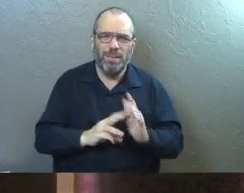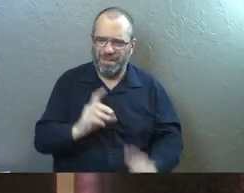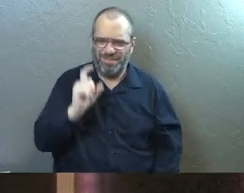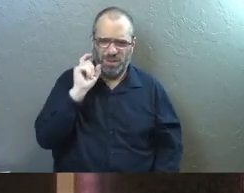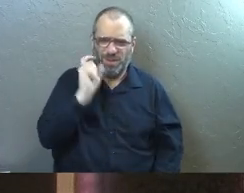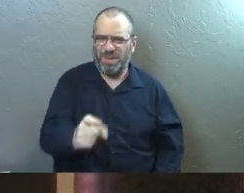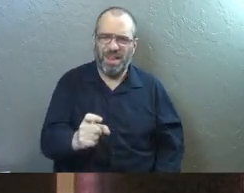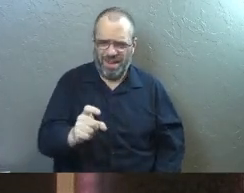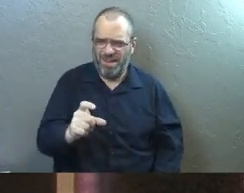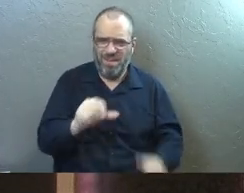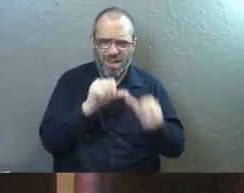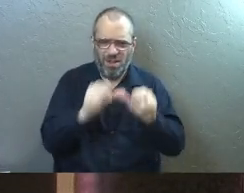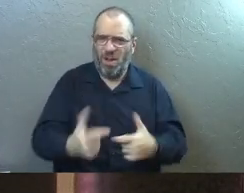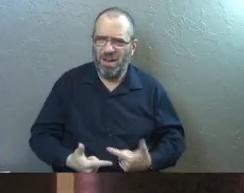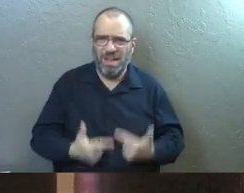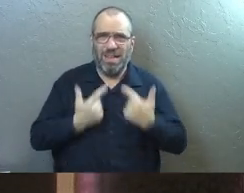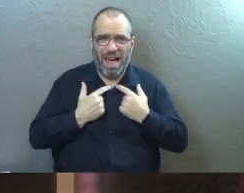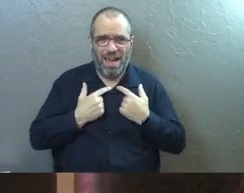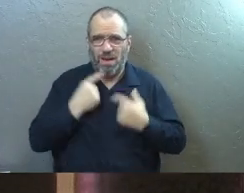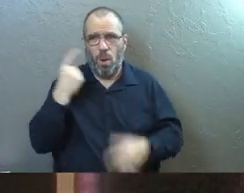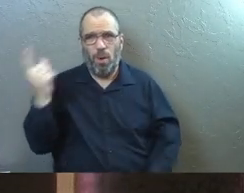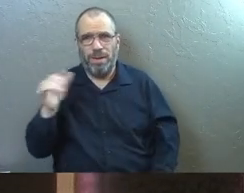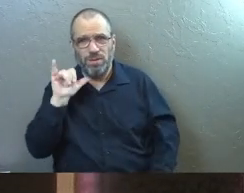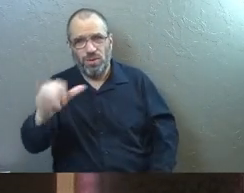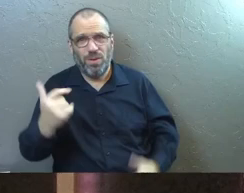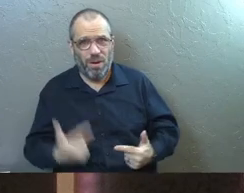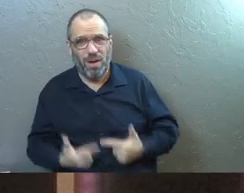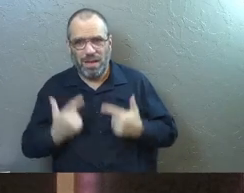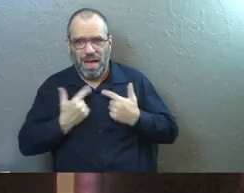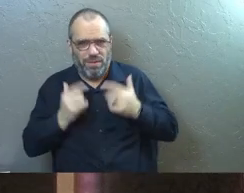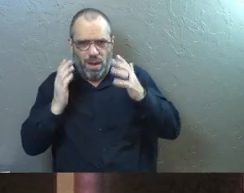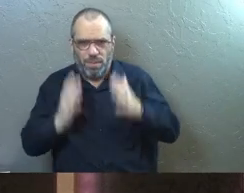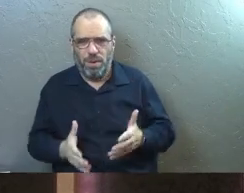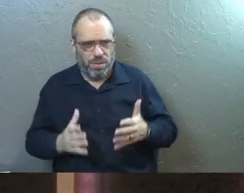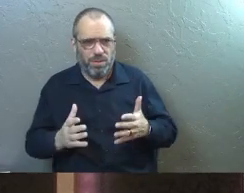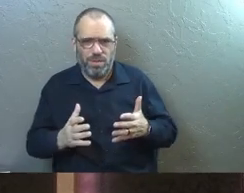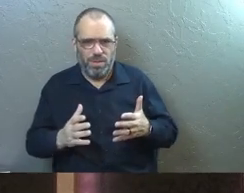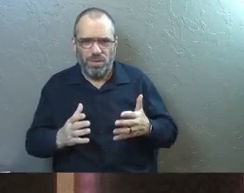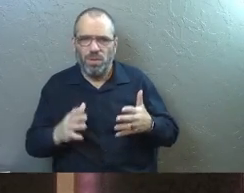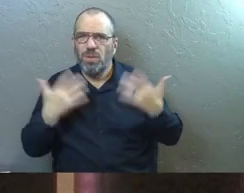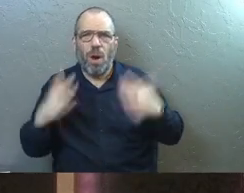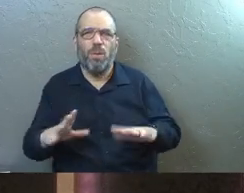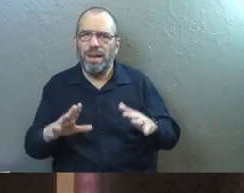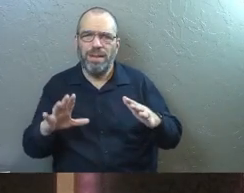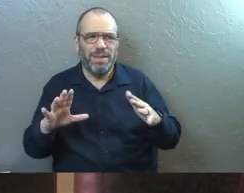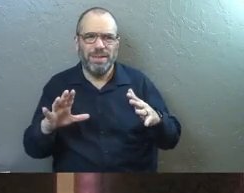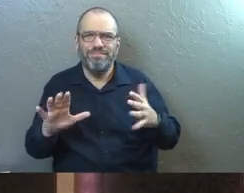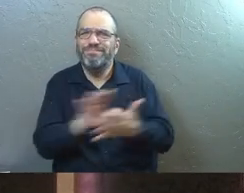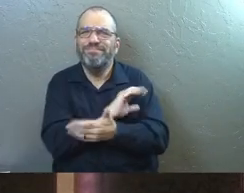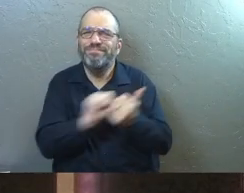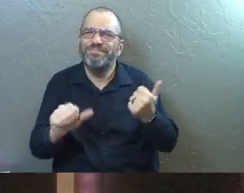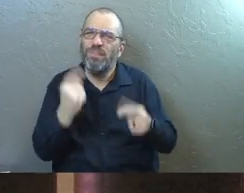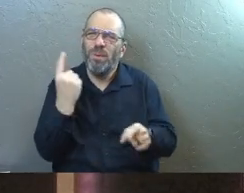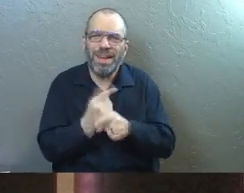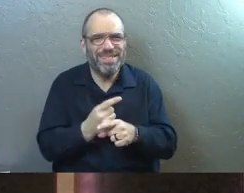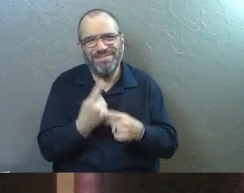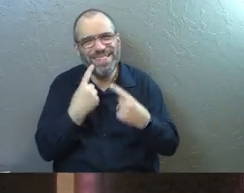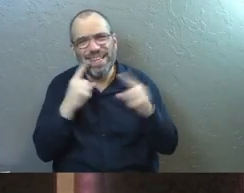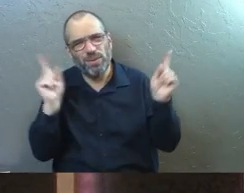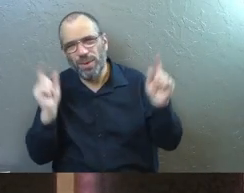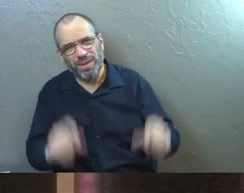give long life, let alone eternal life, to somebody who's broken. Amen? Amen. It doesn't